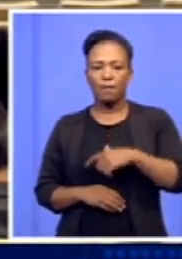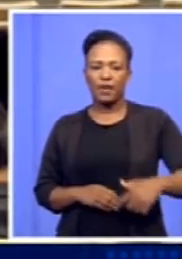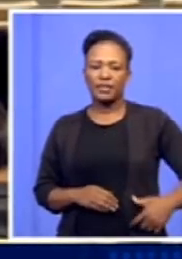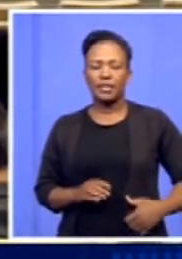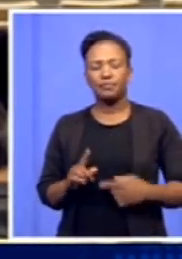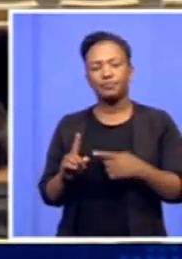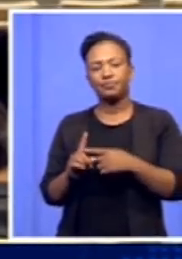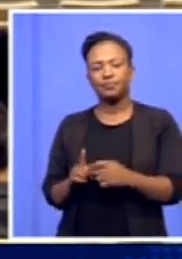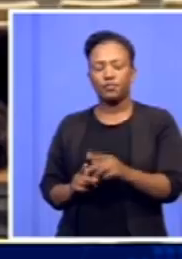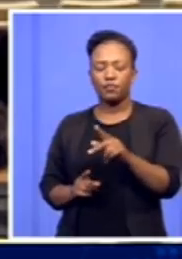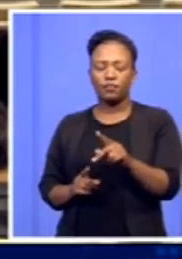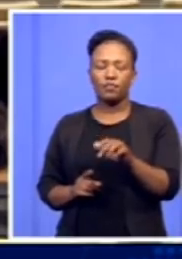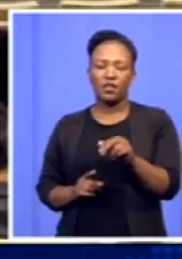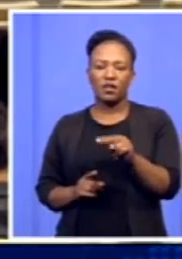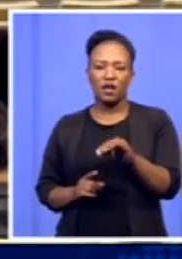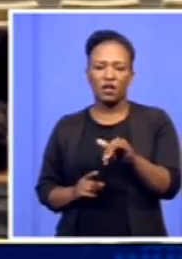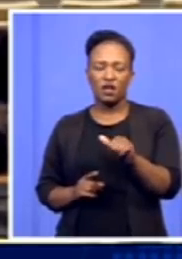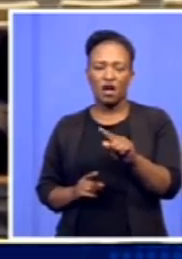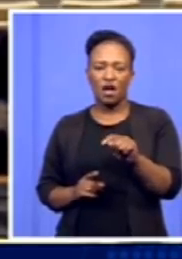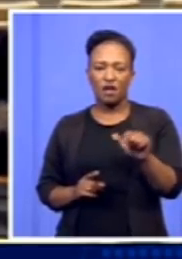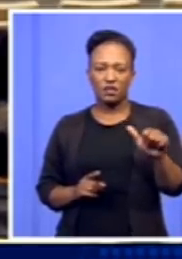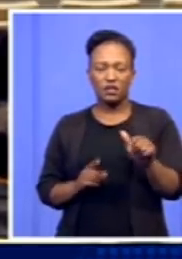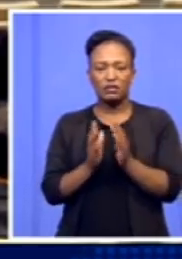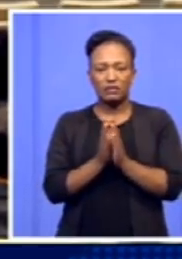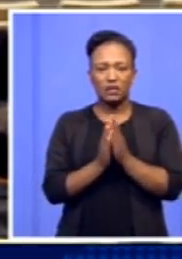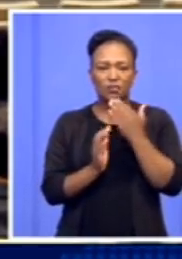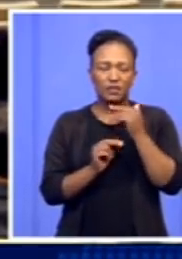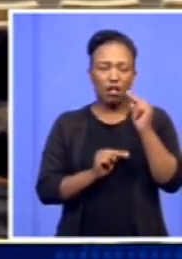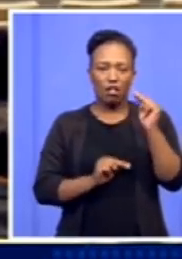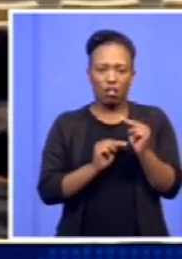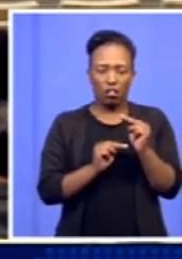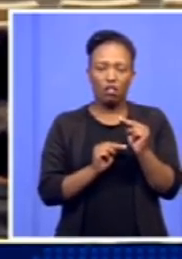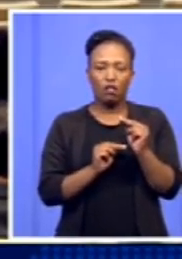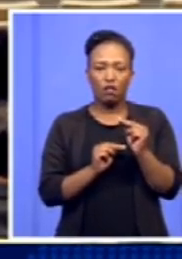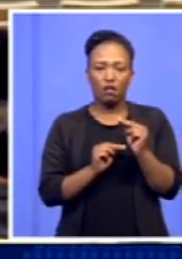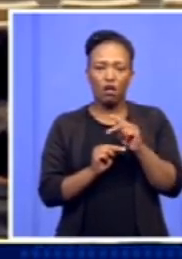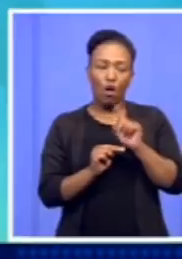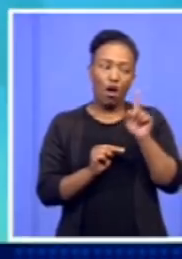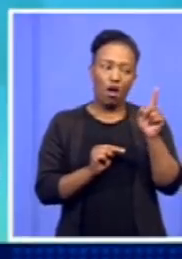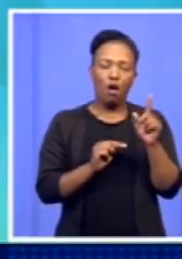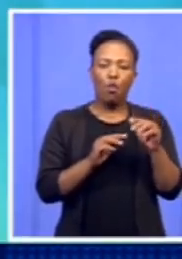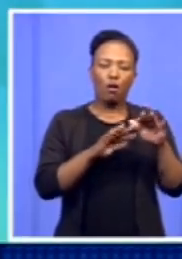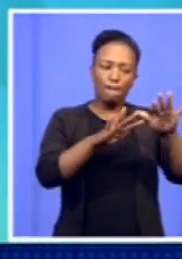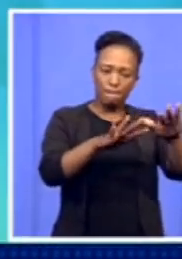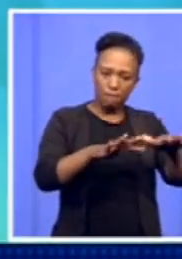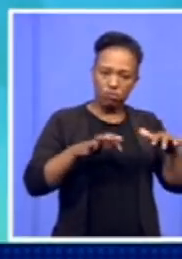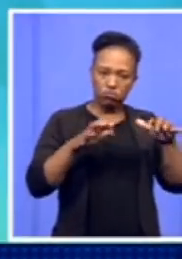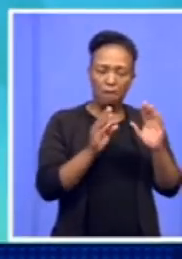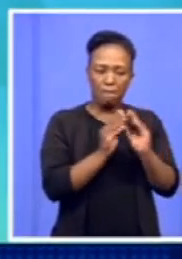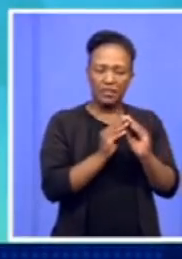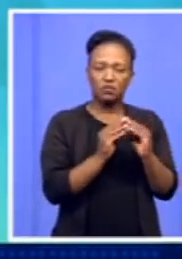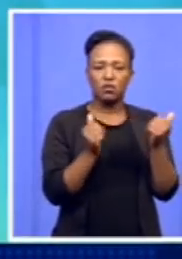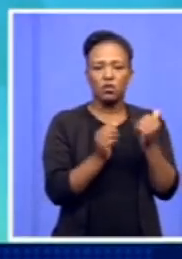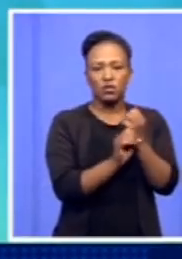ask you to be short because the roundtables, I've been told, have just started. Thank you very much, and I'll be as short as